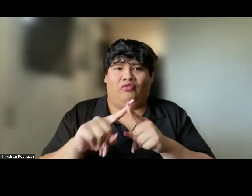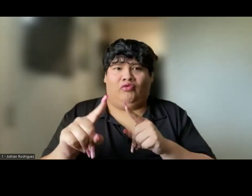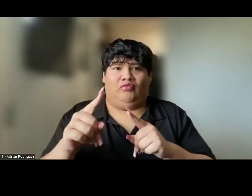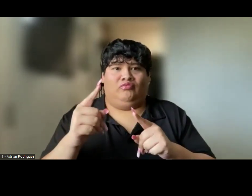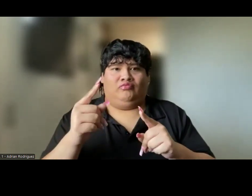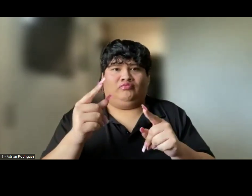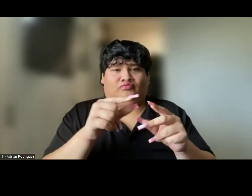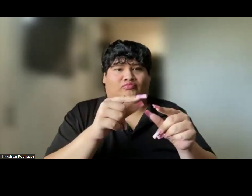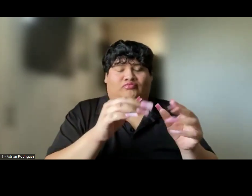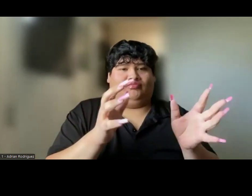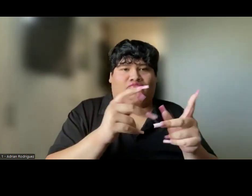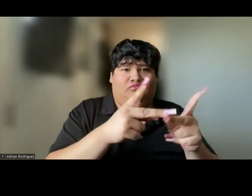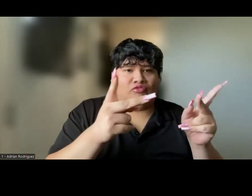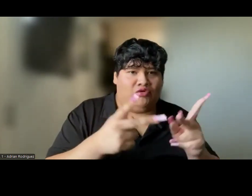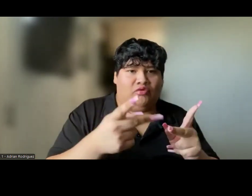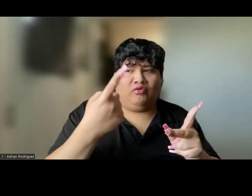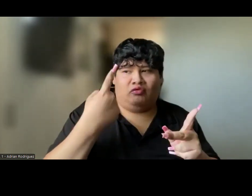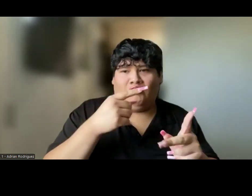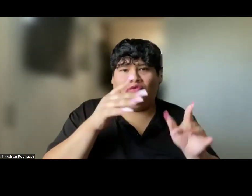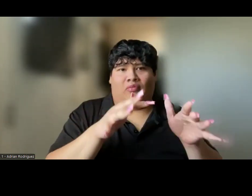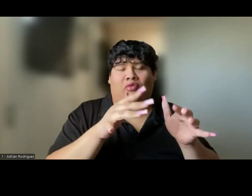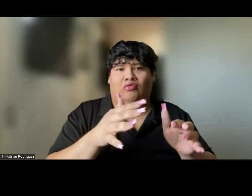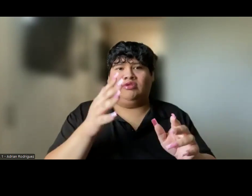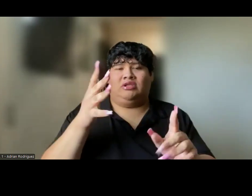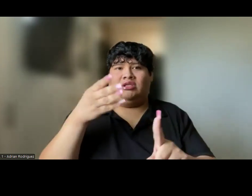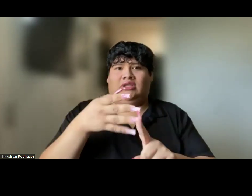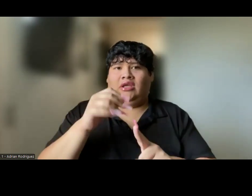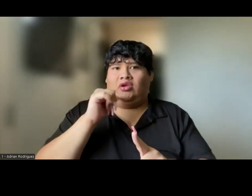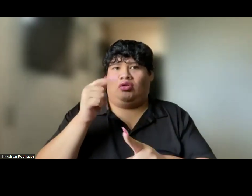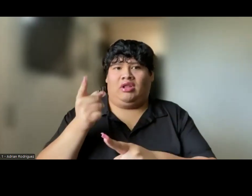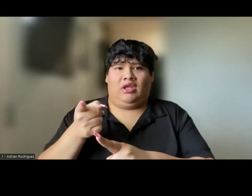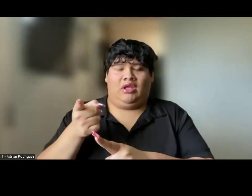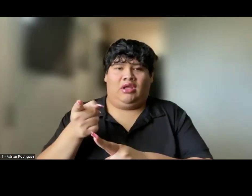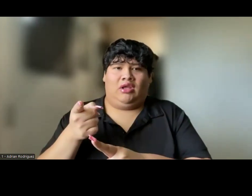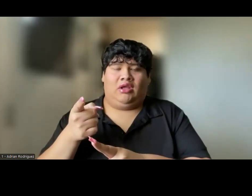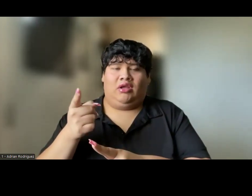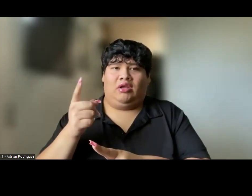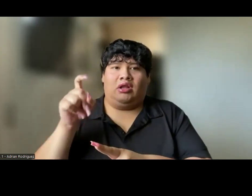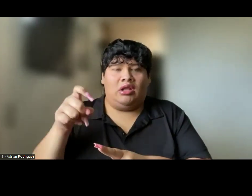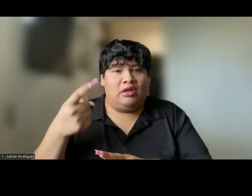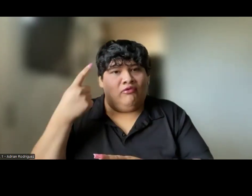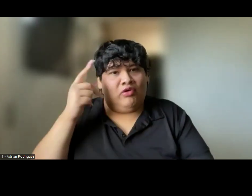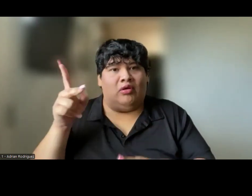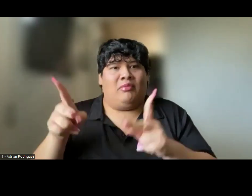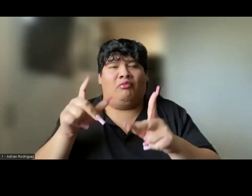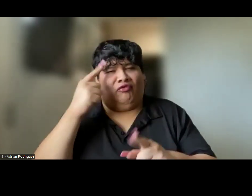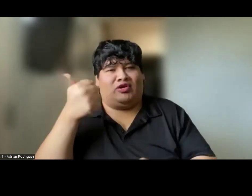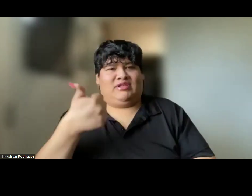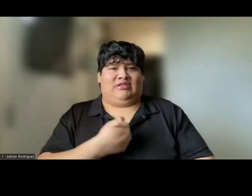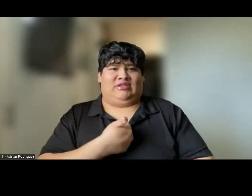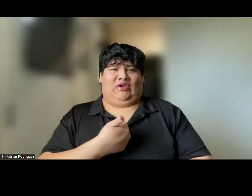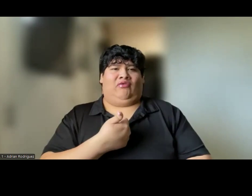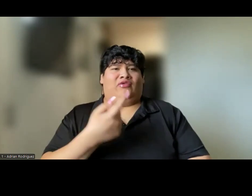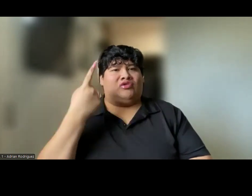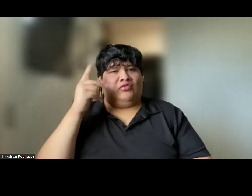general notion of or title of waste, fraud, and abuse to attack on the need for the benefits themselves. So it's just this